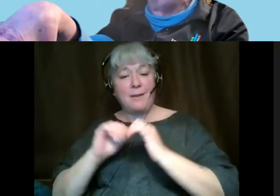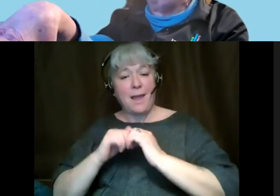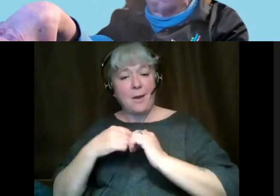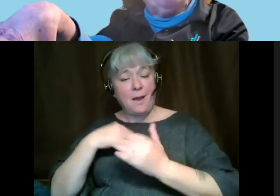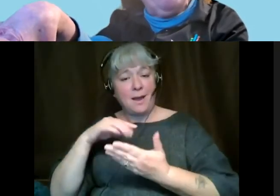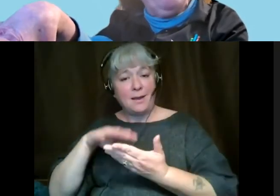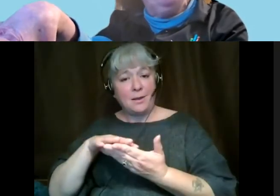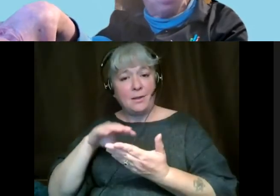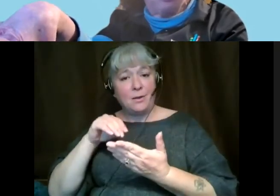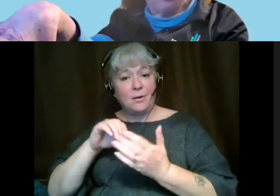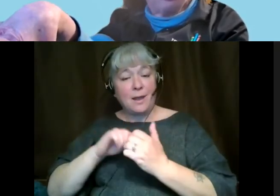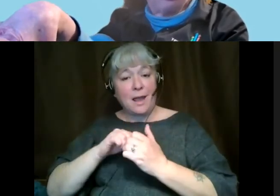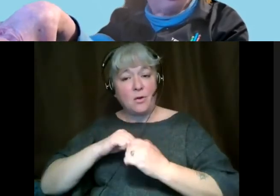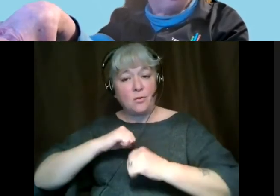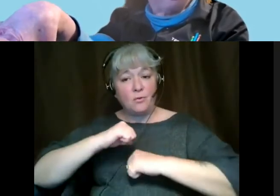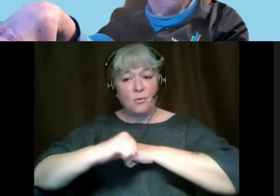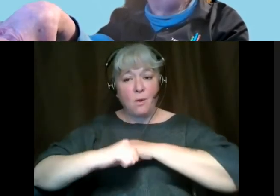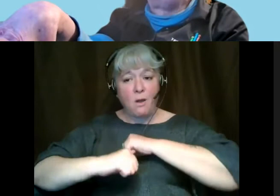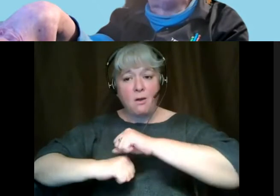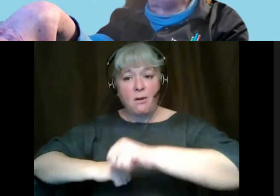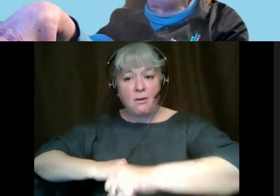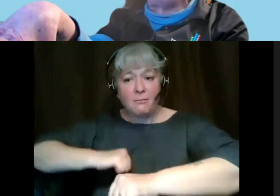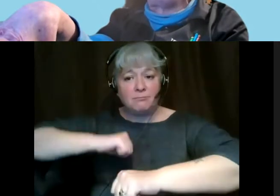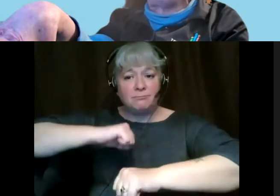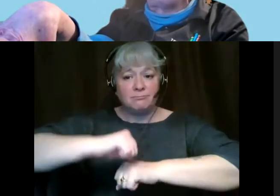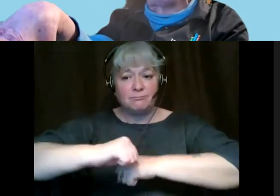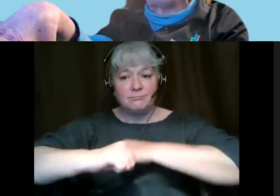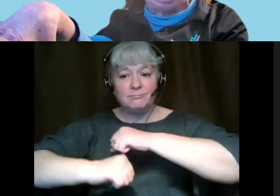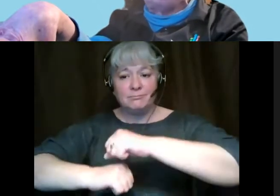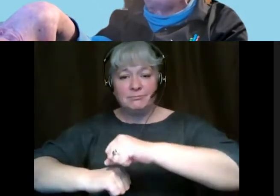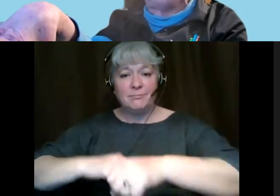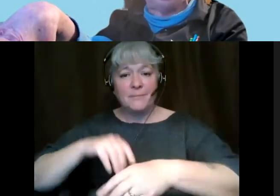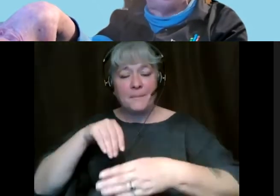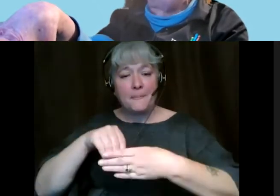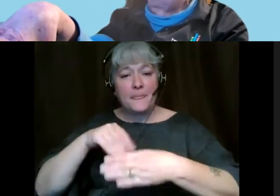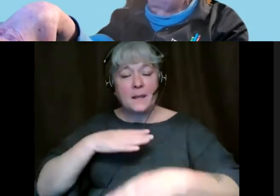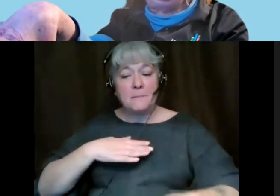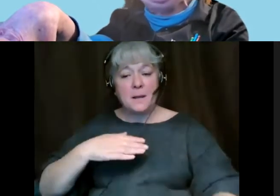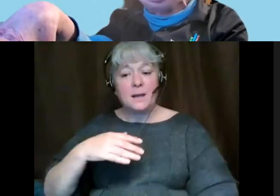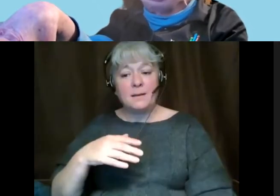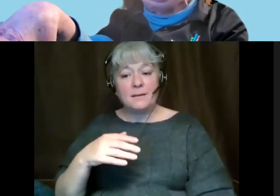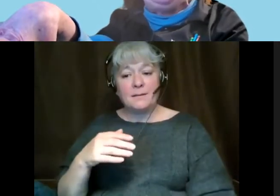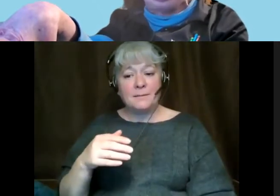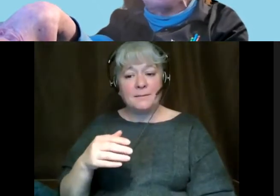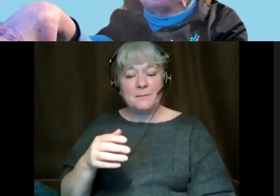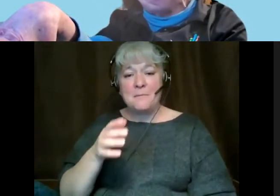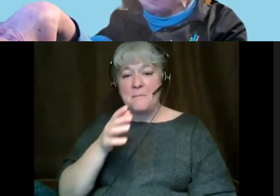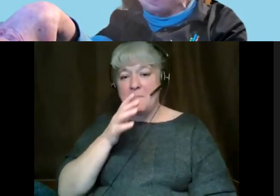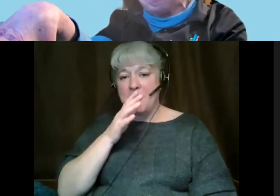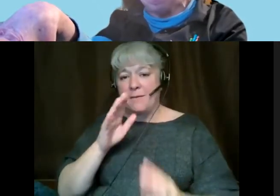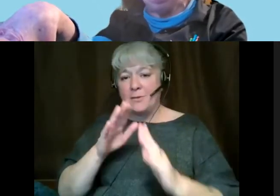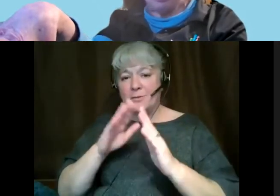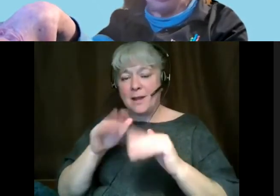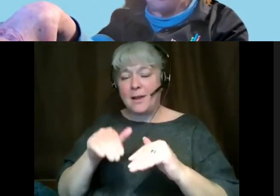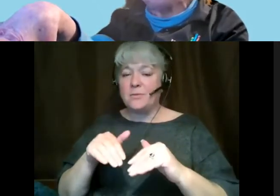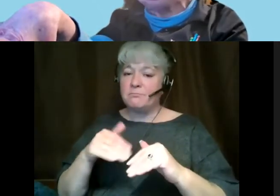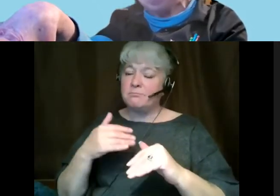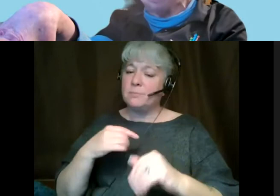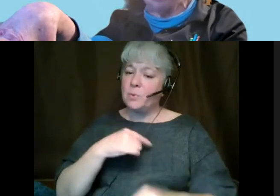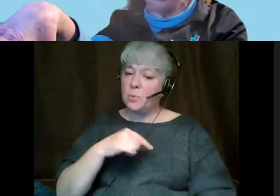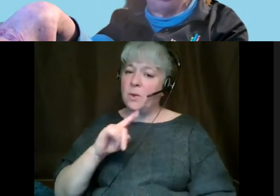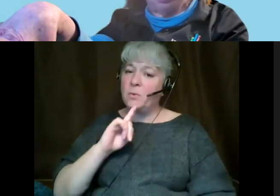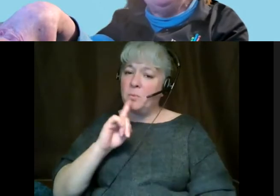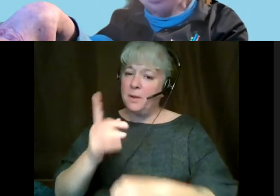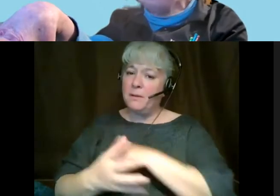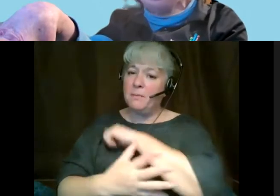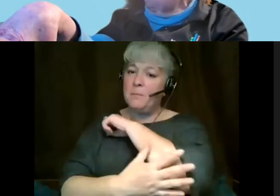how to crawl. In my mom and dad's house, we were very poor,